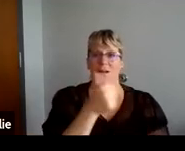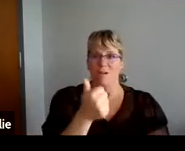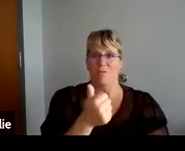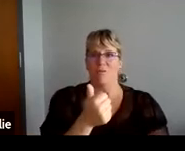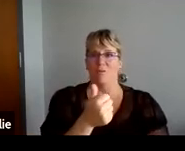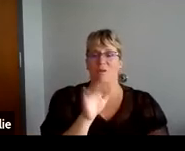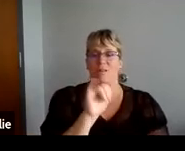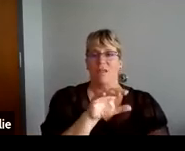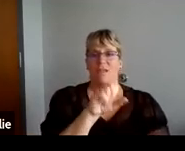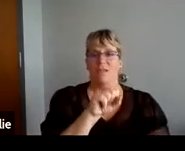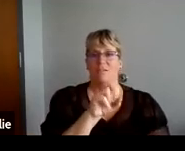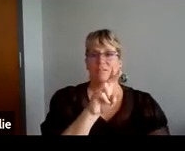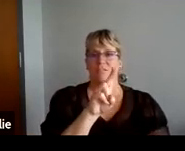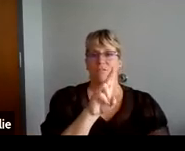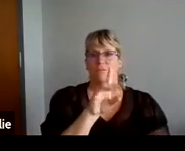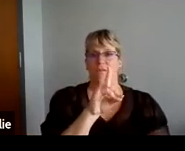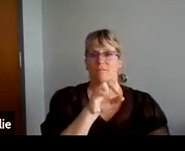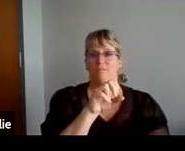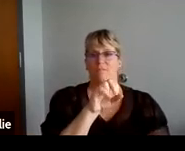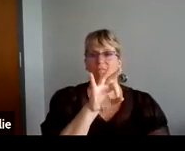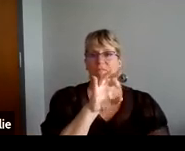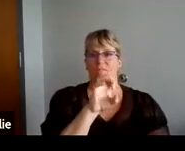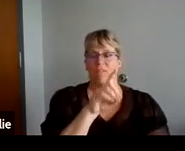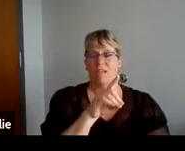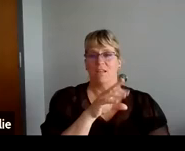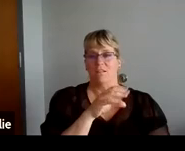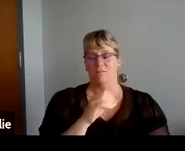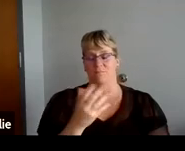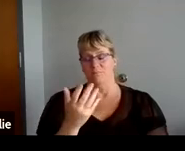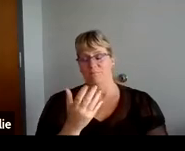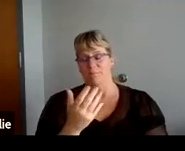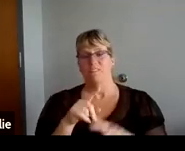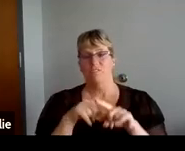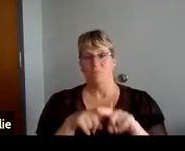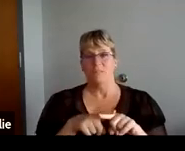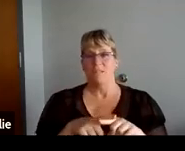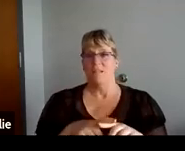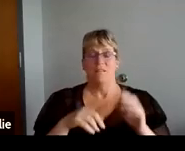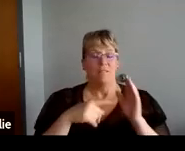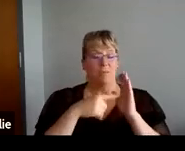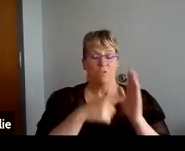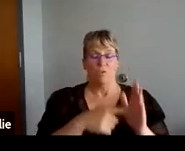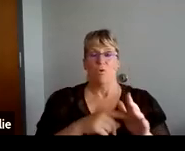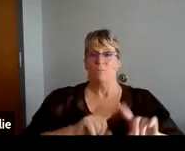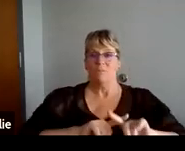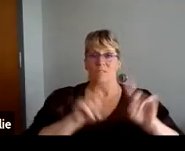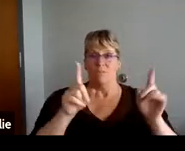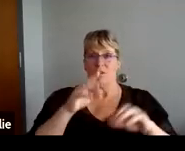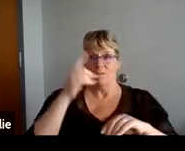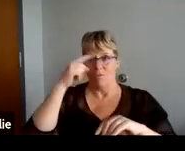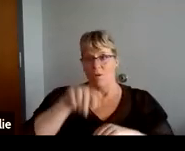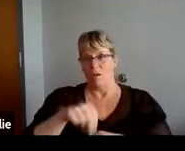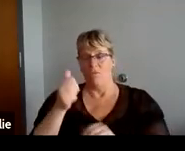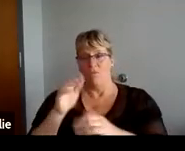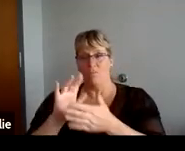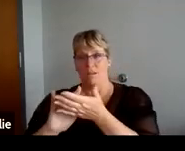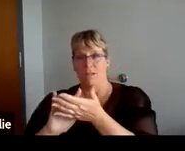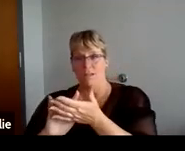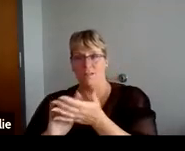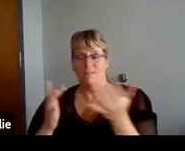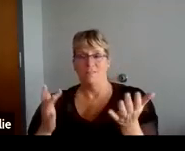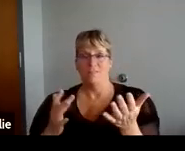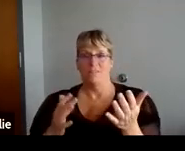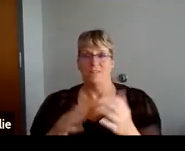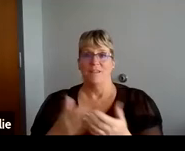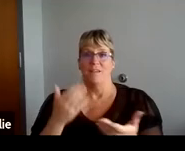like Sudafed and ephedrine-based. Bupropion, Wellbutrin, common antidepressant, may also show up